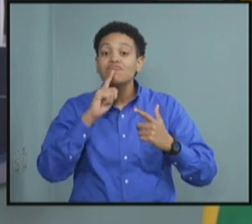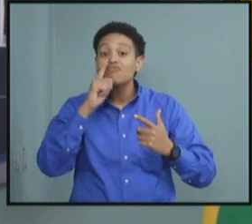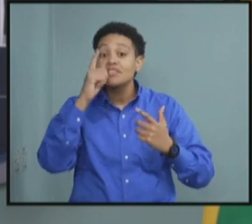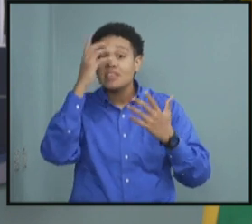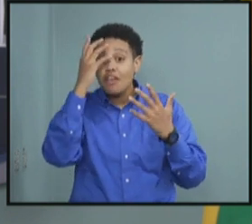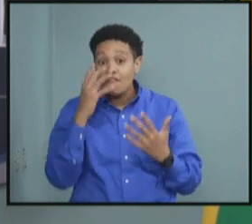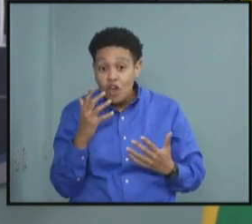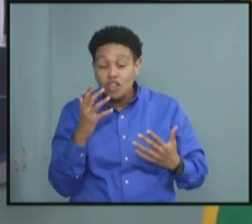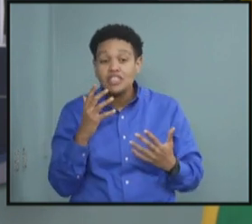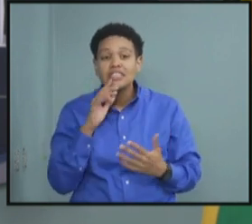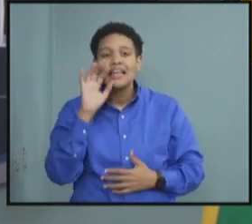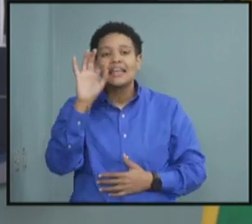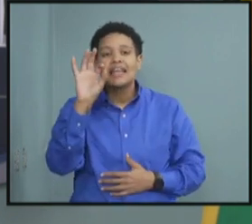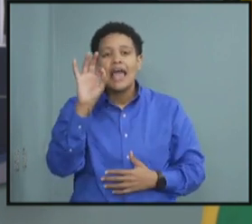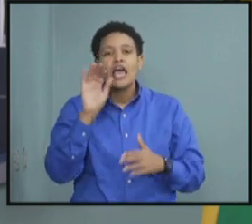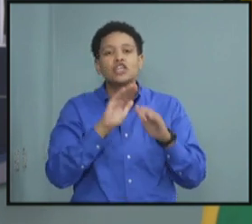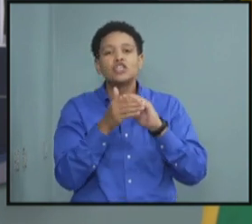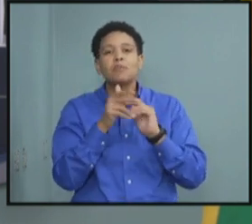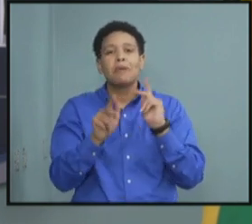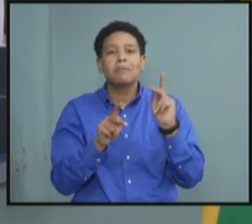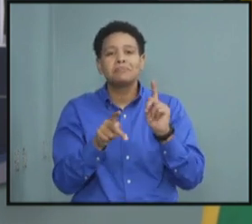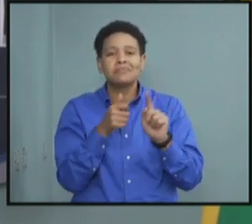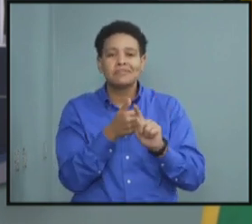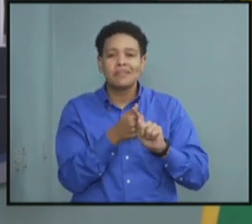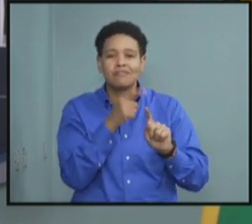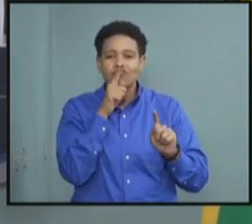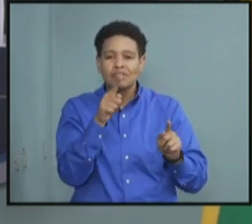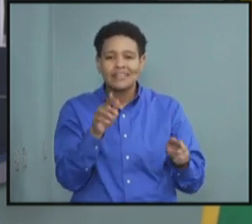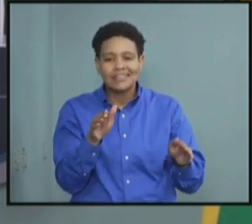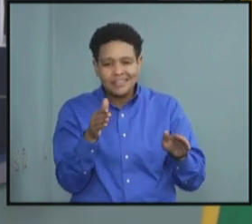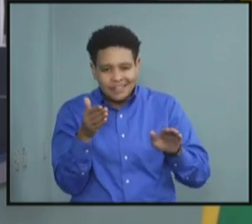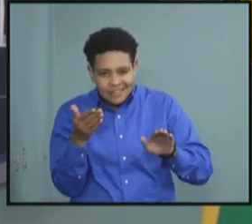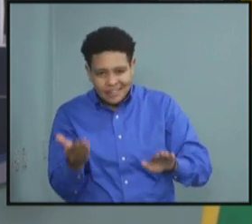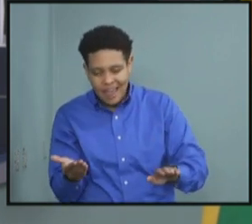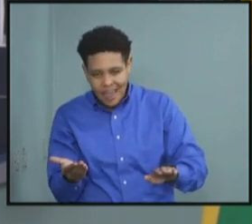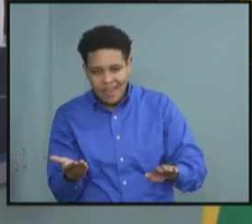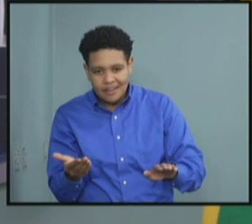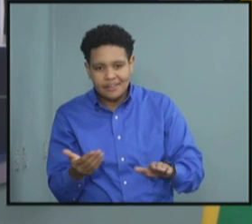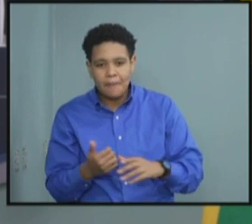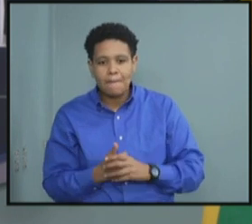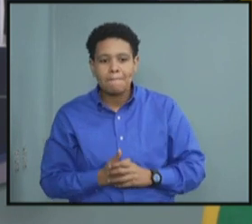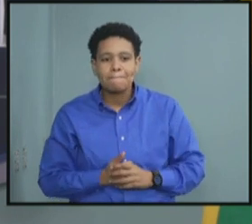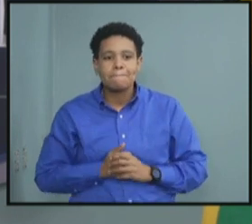unfortunately, 9 Jamaicans died with the disease.